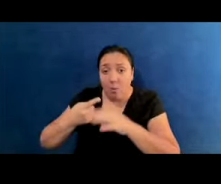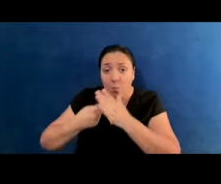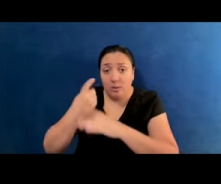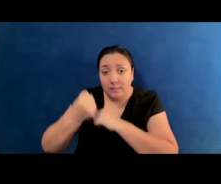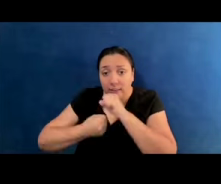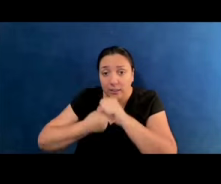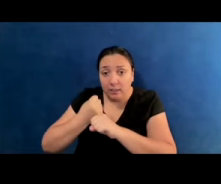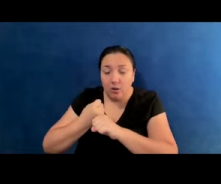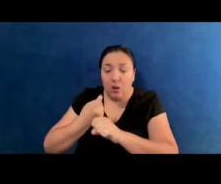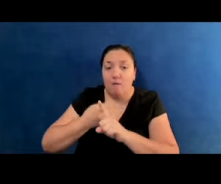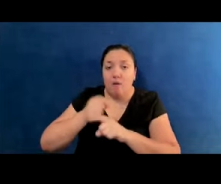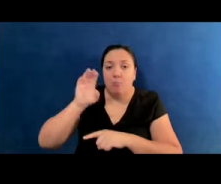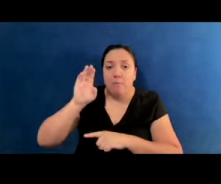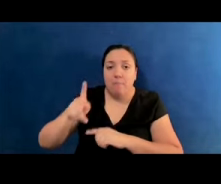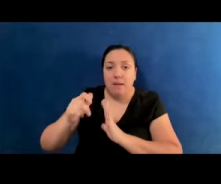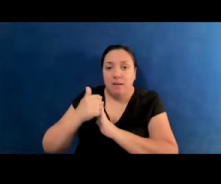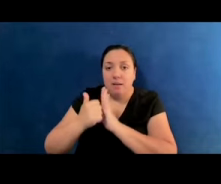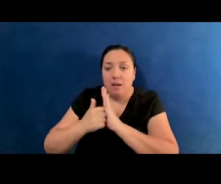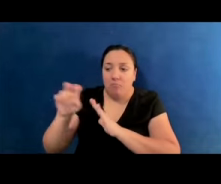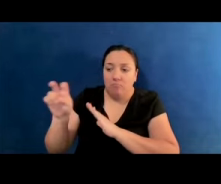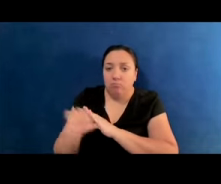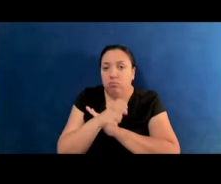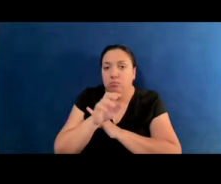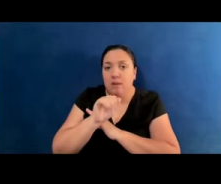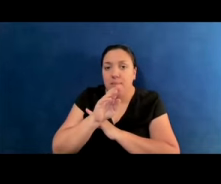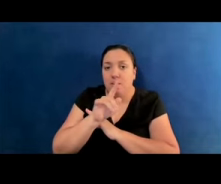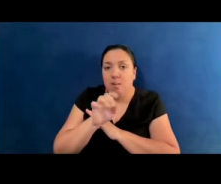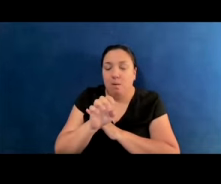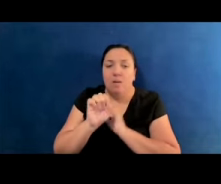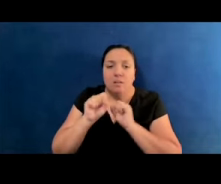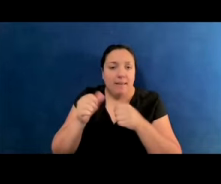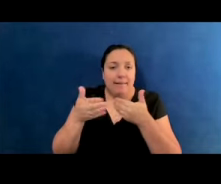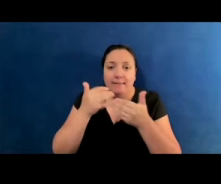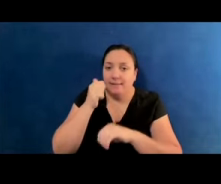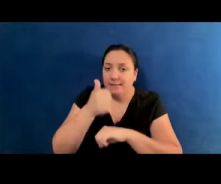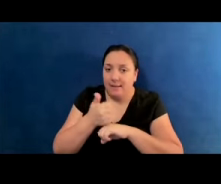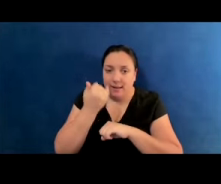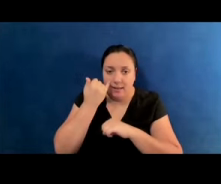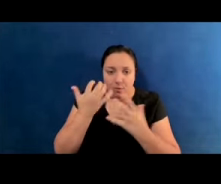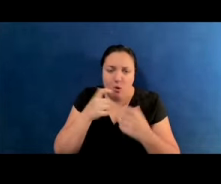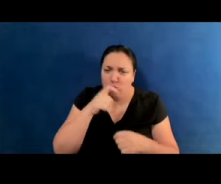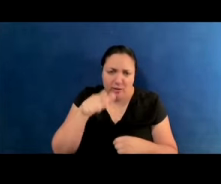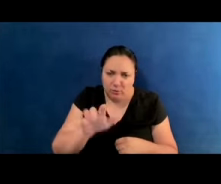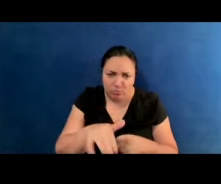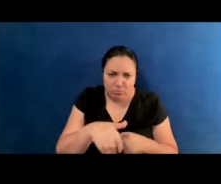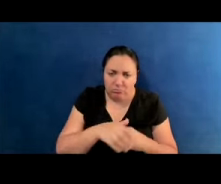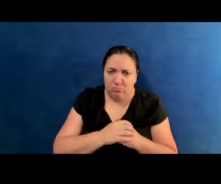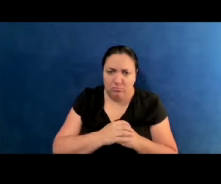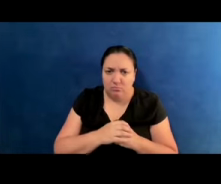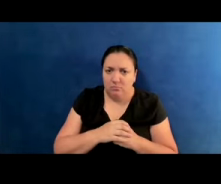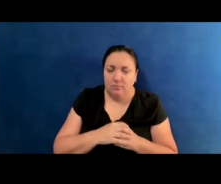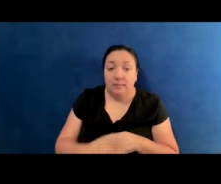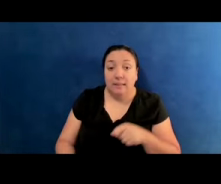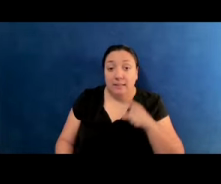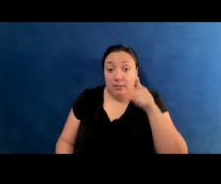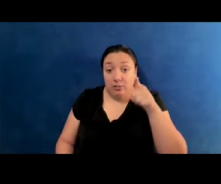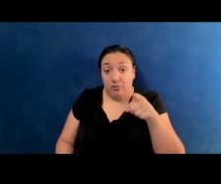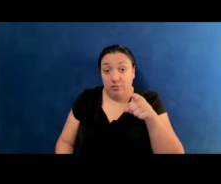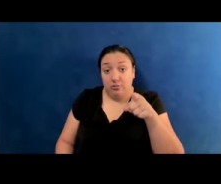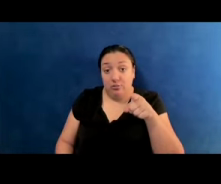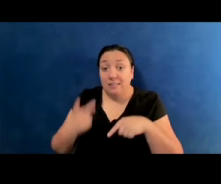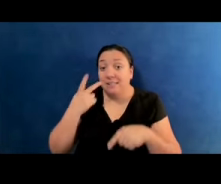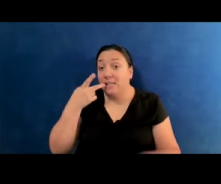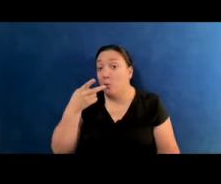your bank account into your ABLE account. So you can easily set that if you want. You don't have to. Here you see that little place